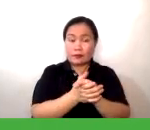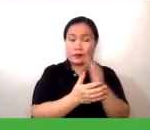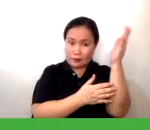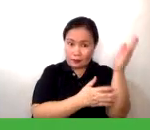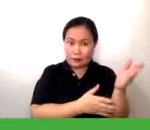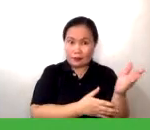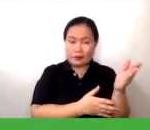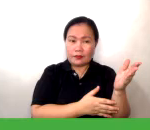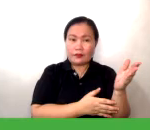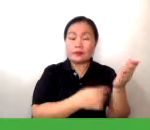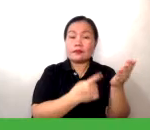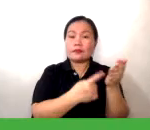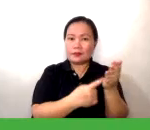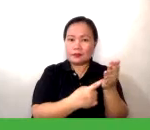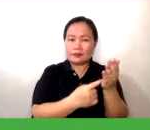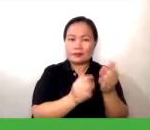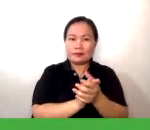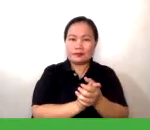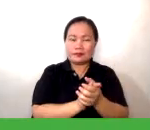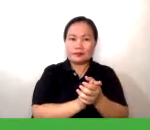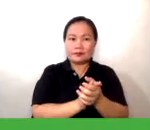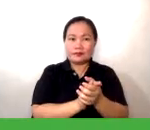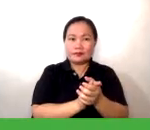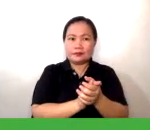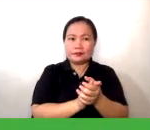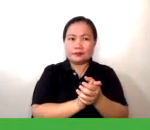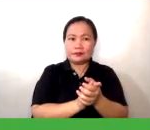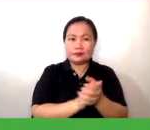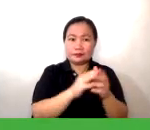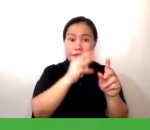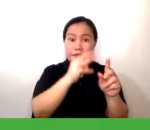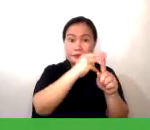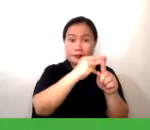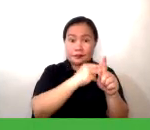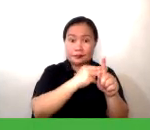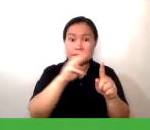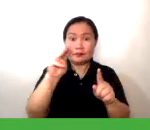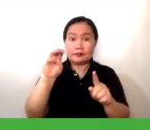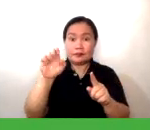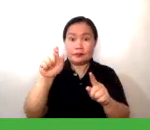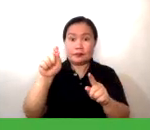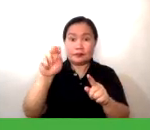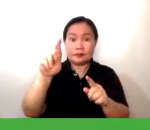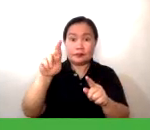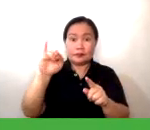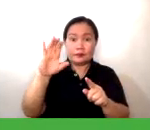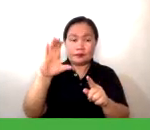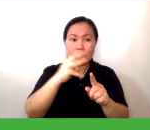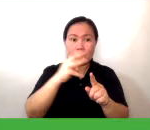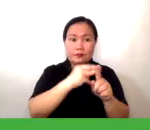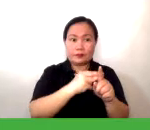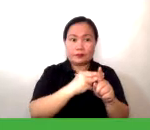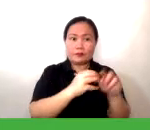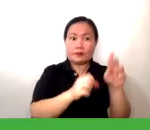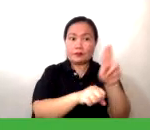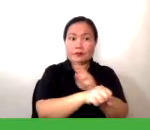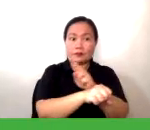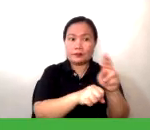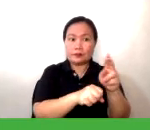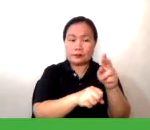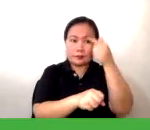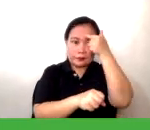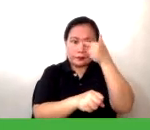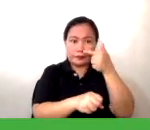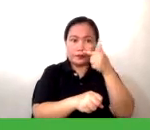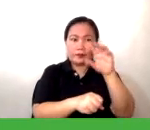mga terms na to. Okay? So, the metric system uses Greek and Latin prefixes to make conversion from